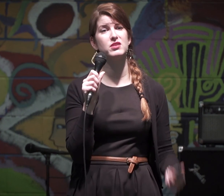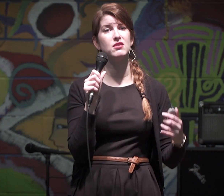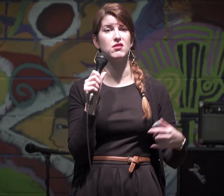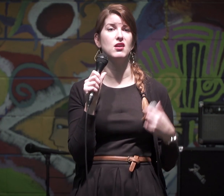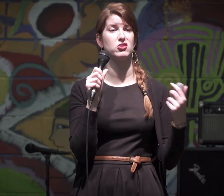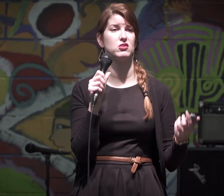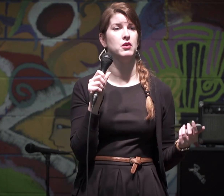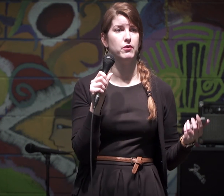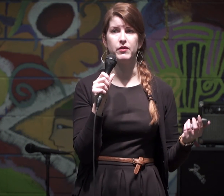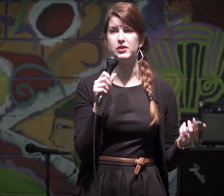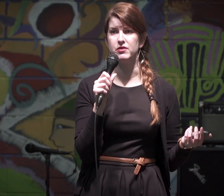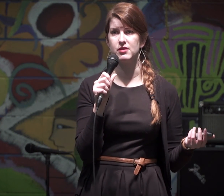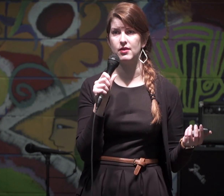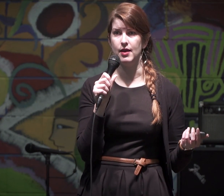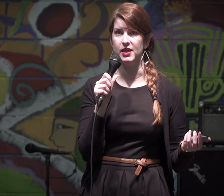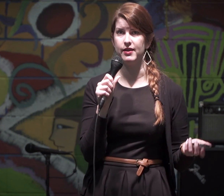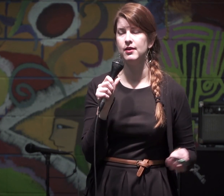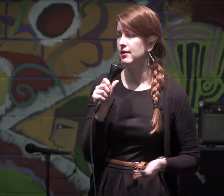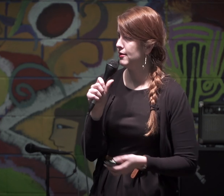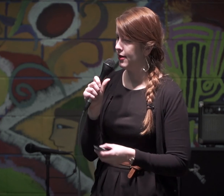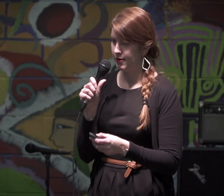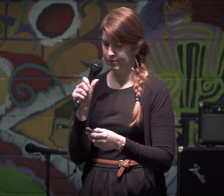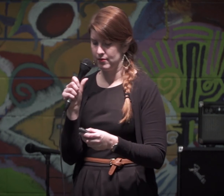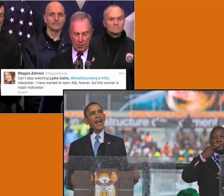And she really launched what we do into the limelight.